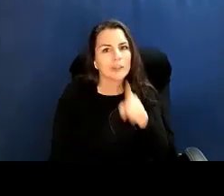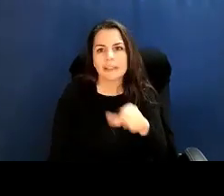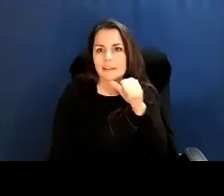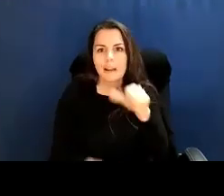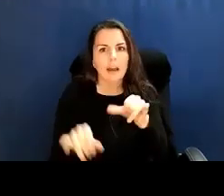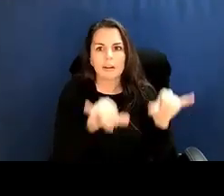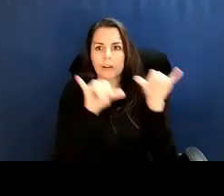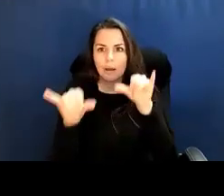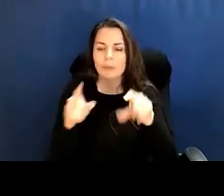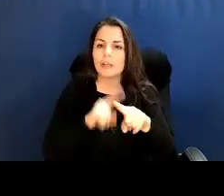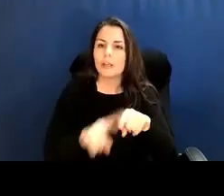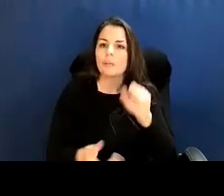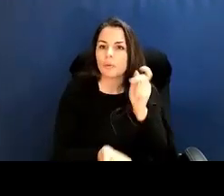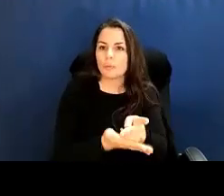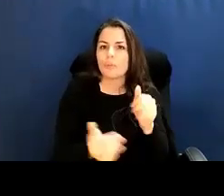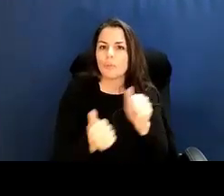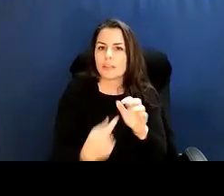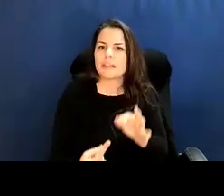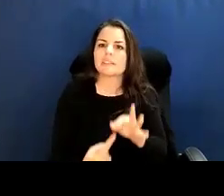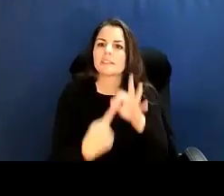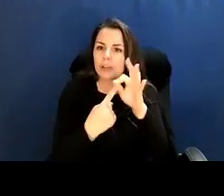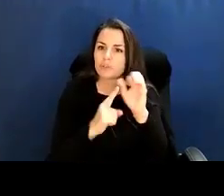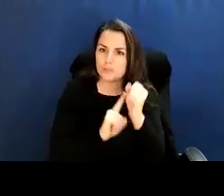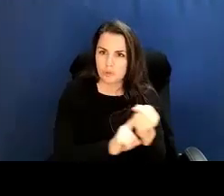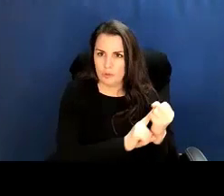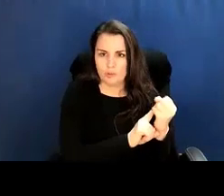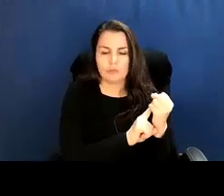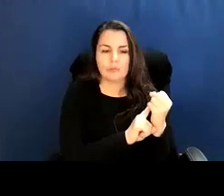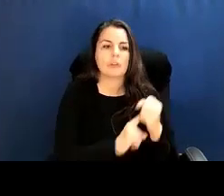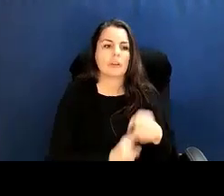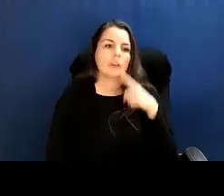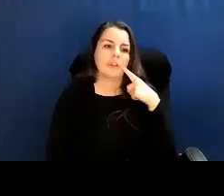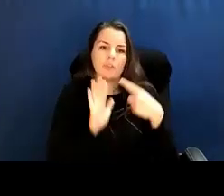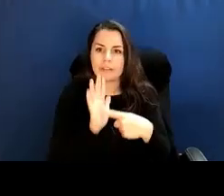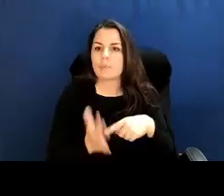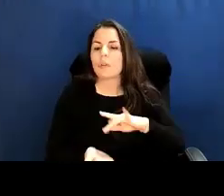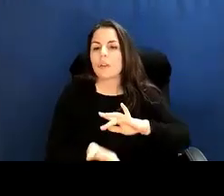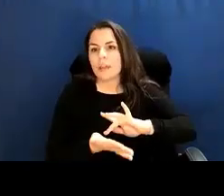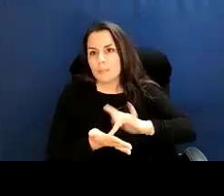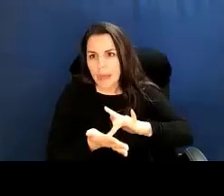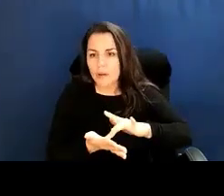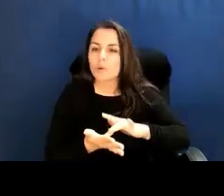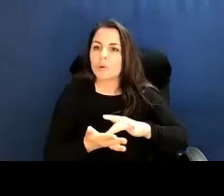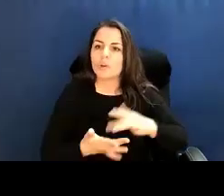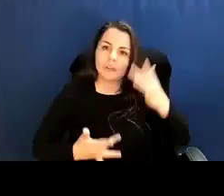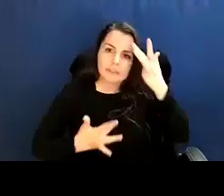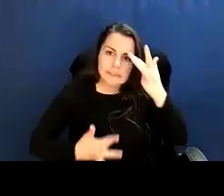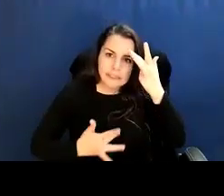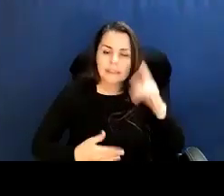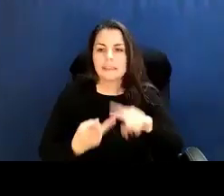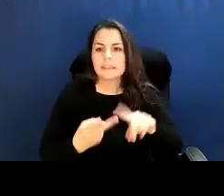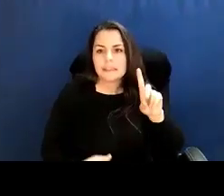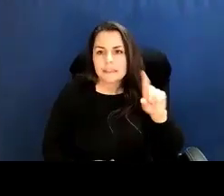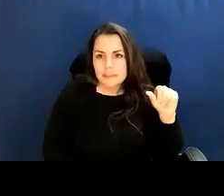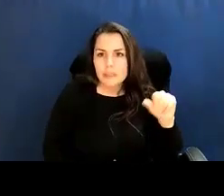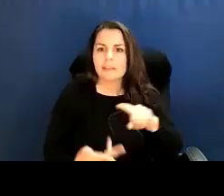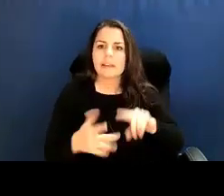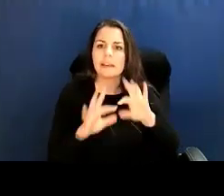approved under certain conditions, which we'll see here. So medical conditions, disability, family situations, and so